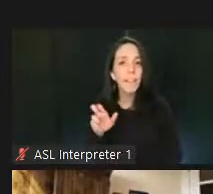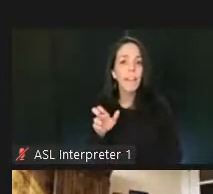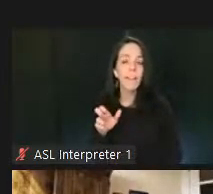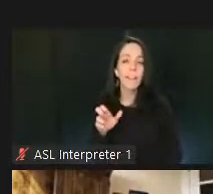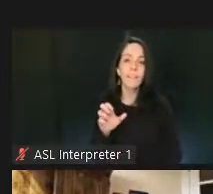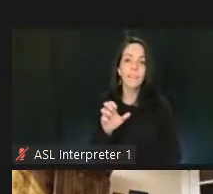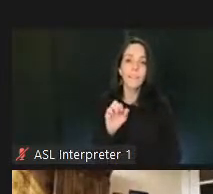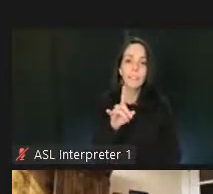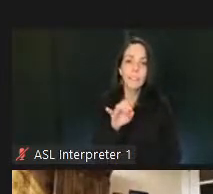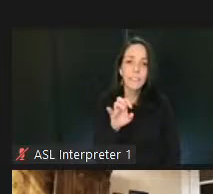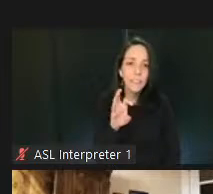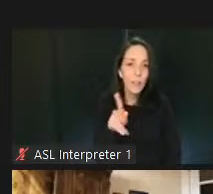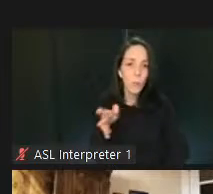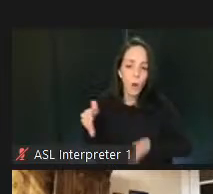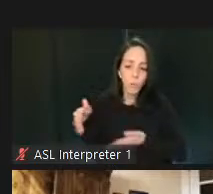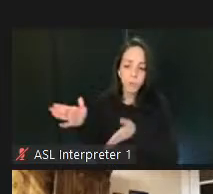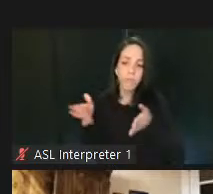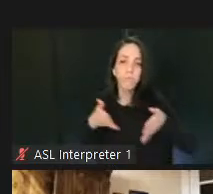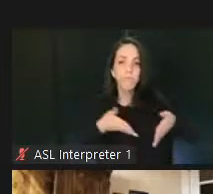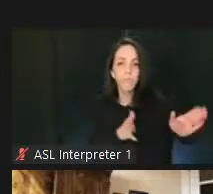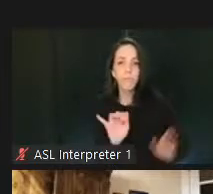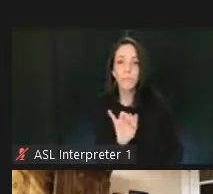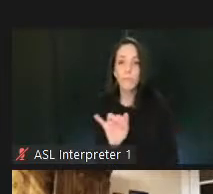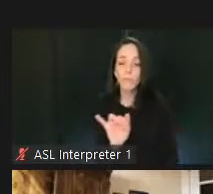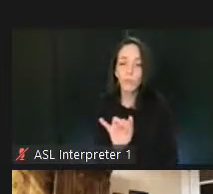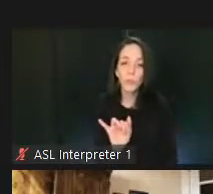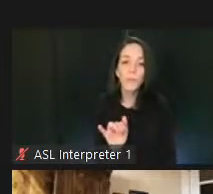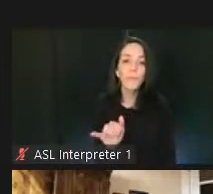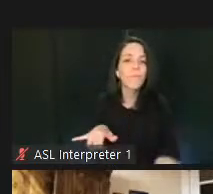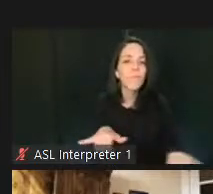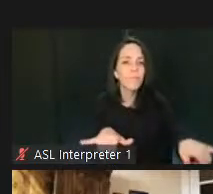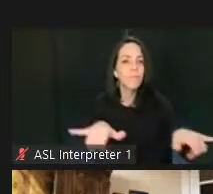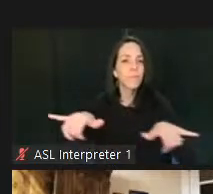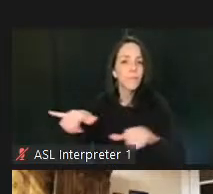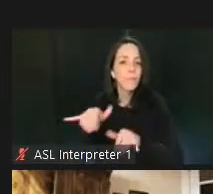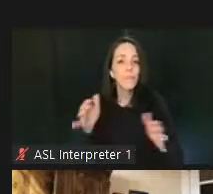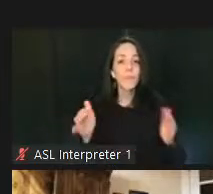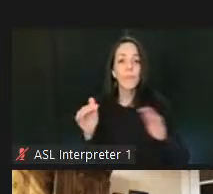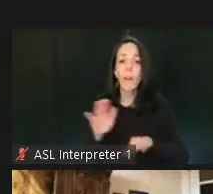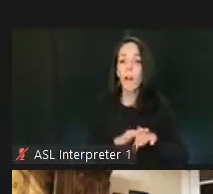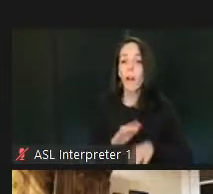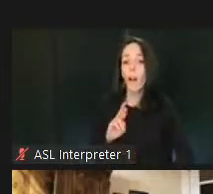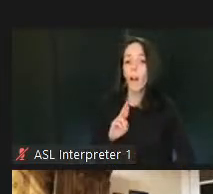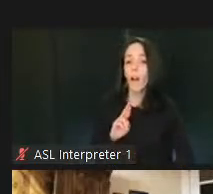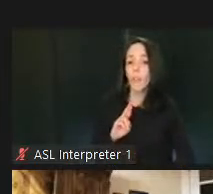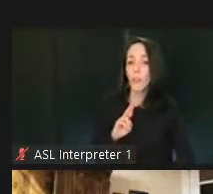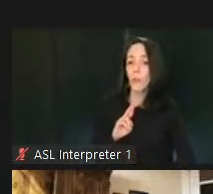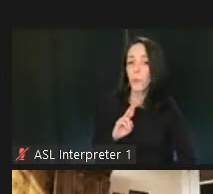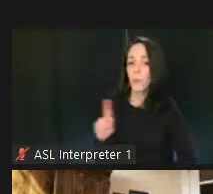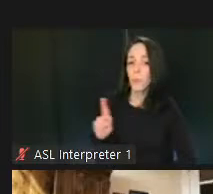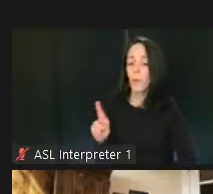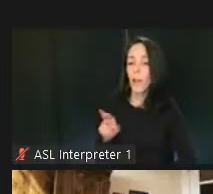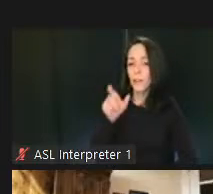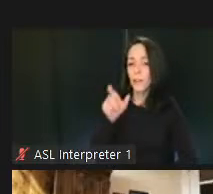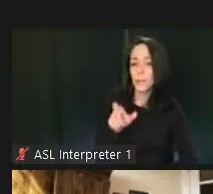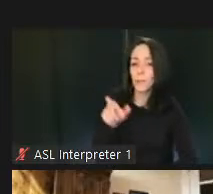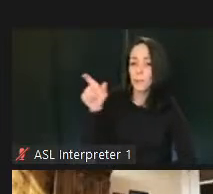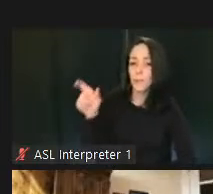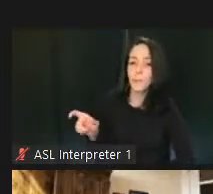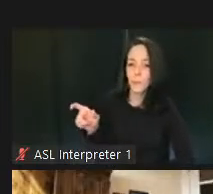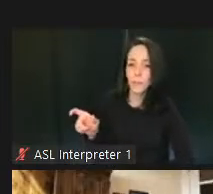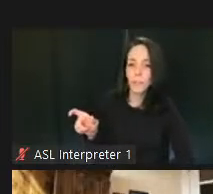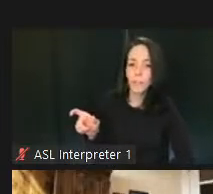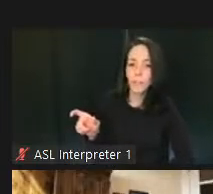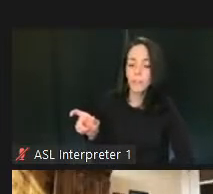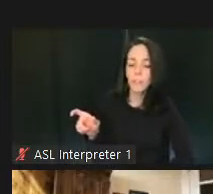standard. And then the 2 photos on the right represent, again, just that existing condition on Springville Road where it has